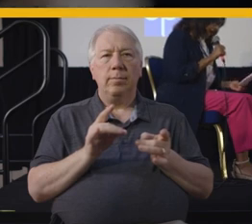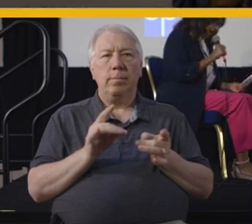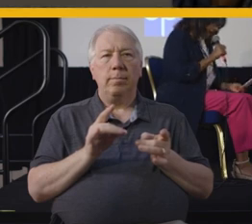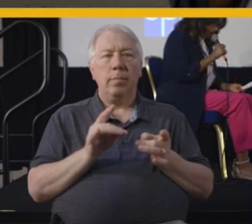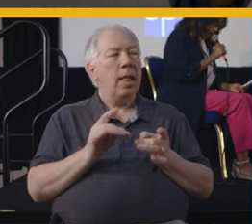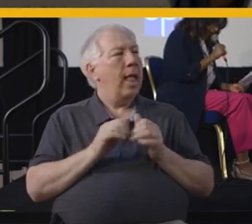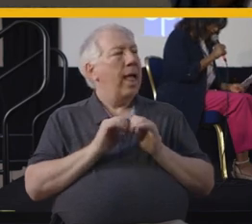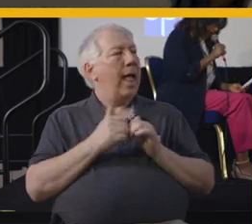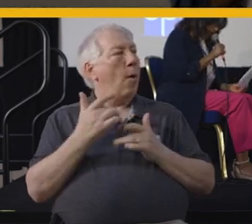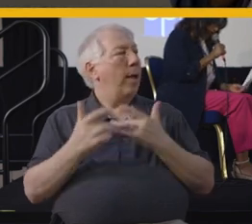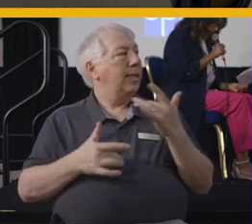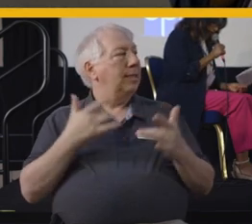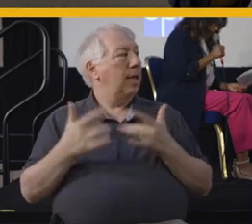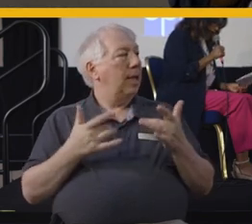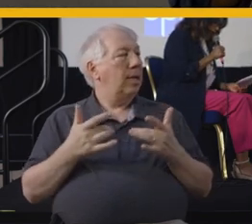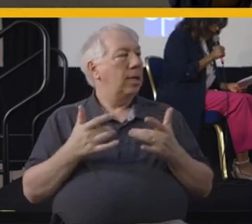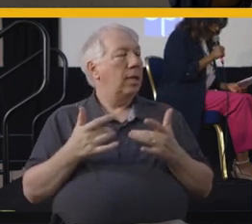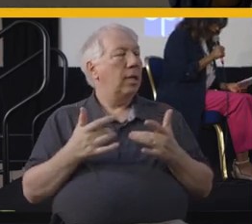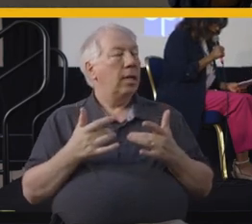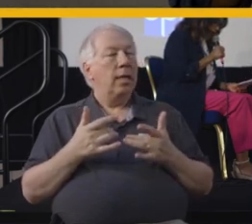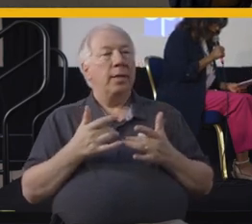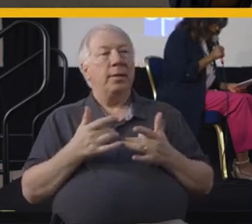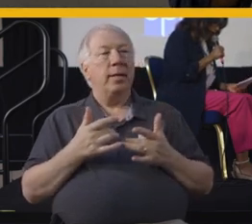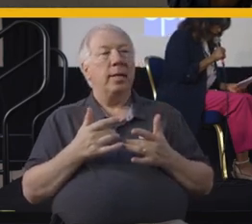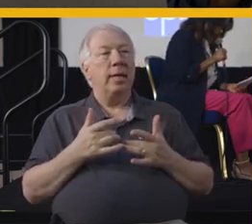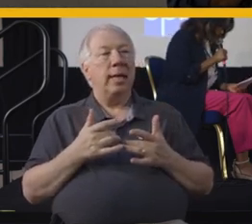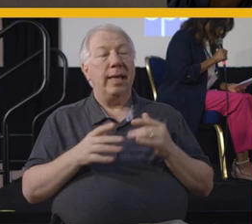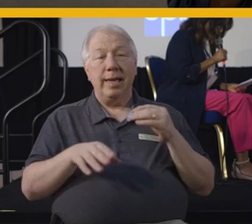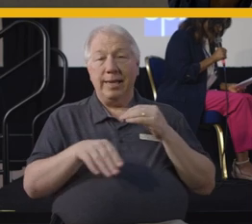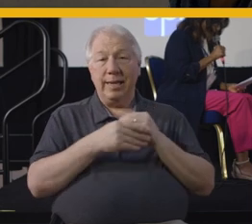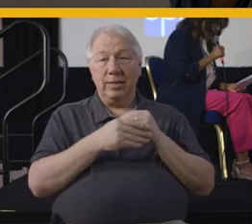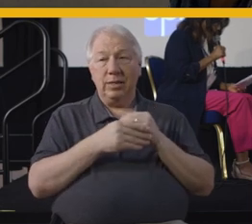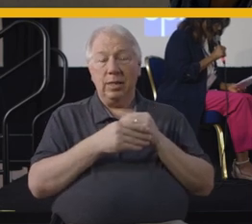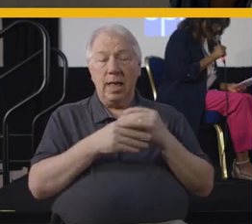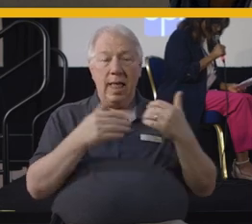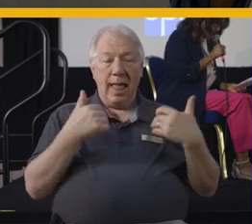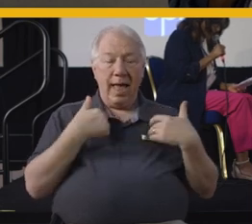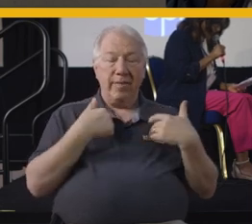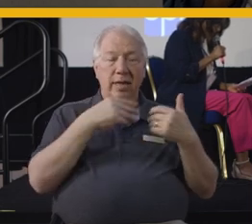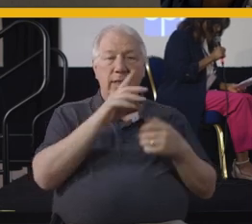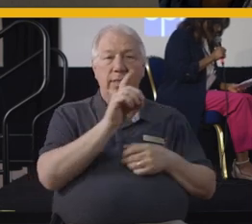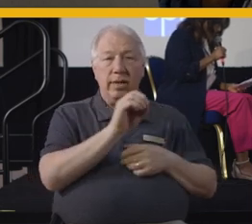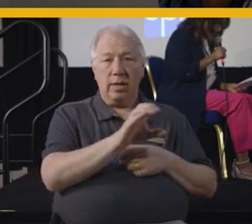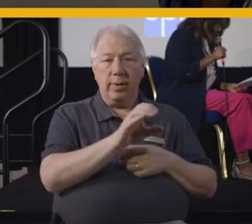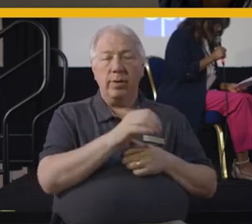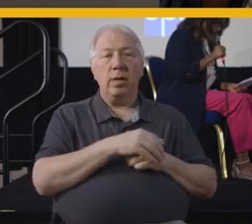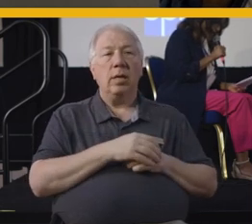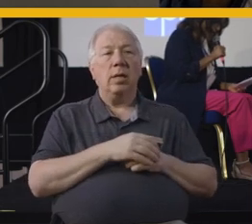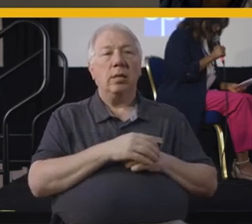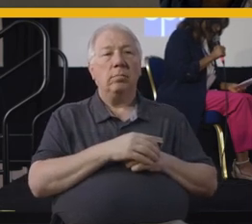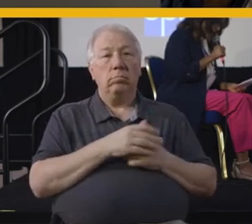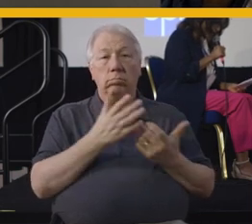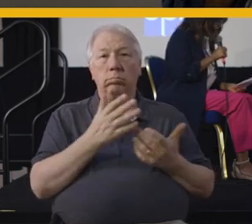And how exciting is it that in addition to having the documentary,